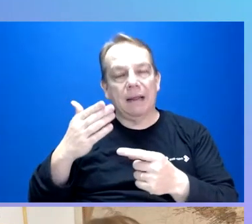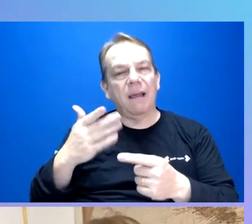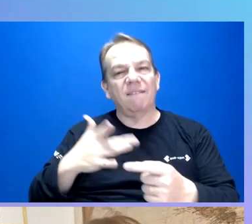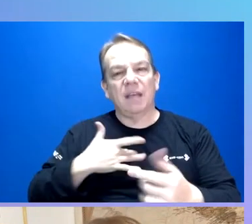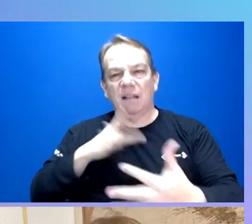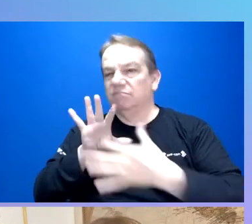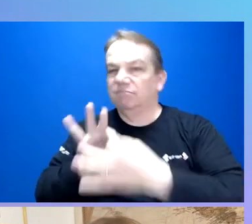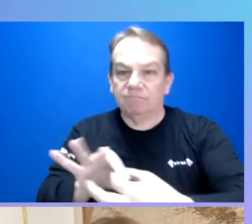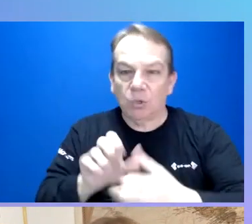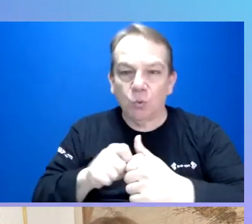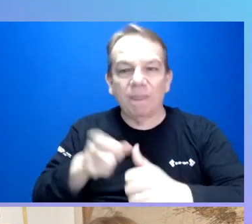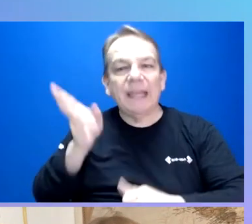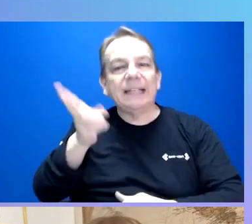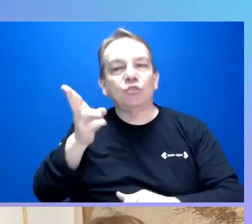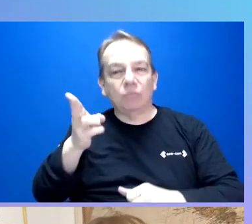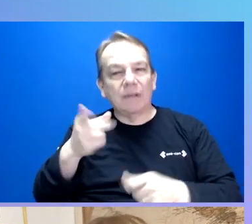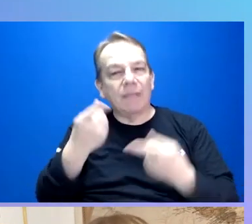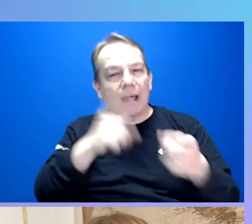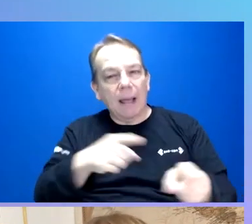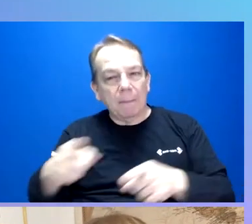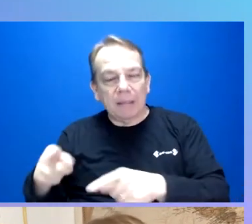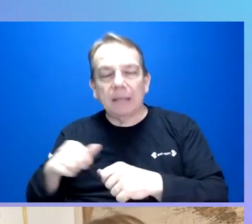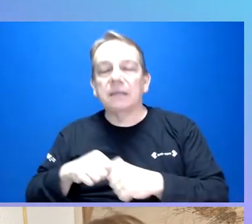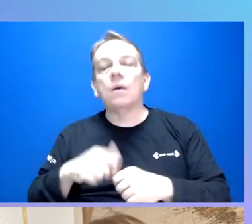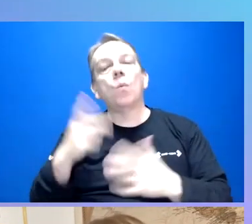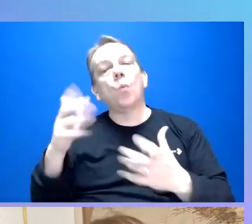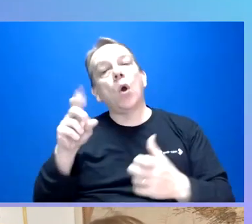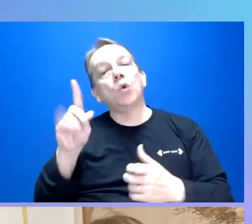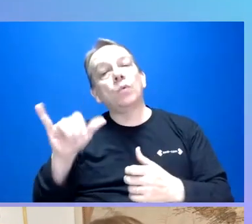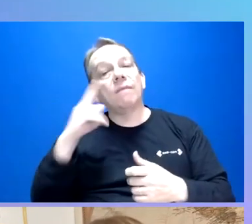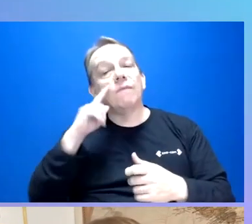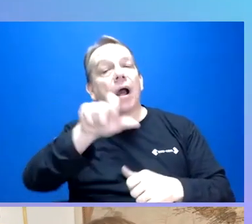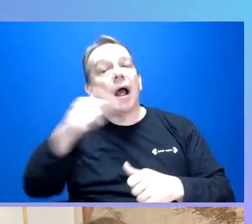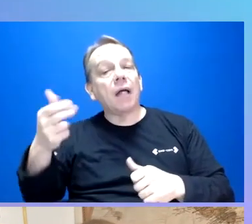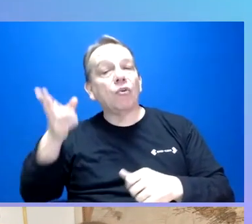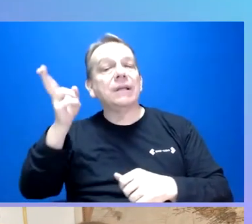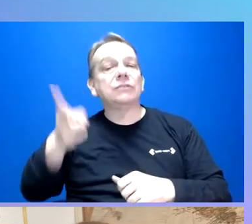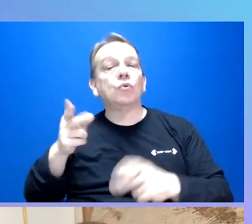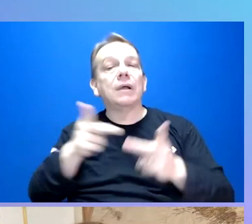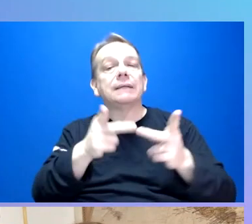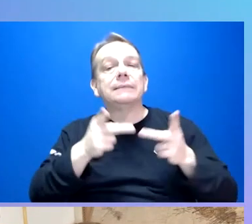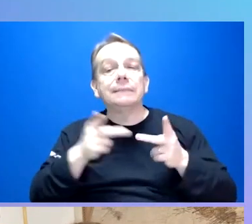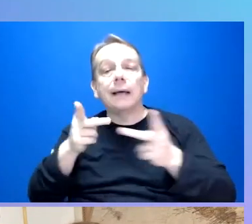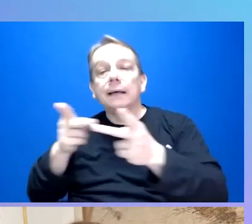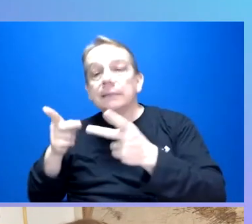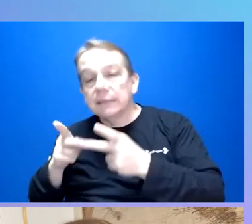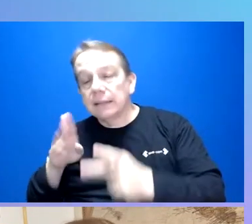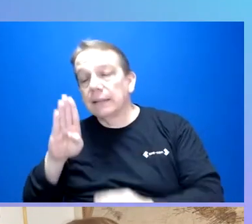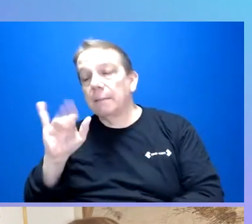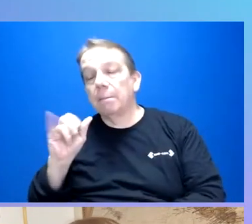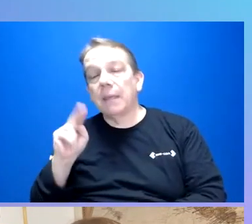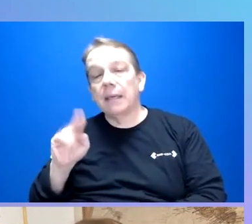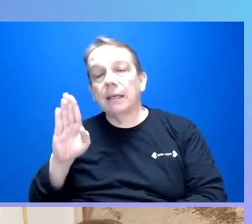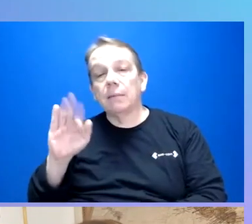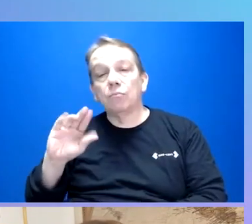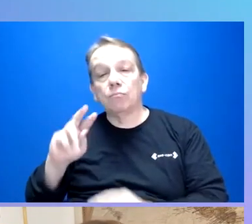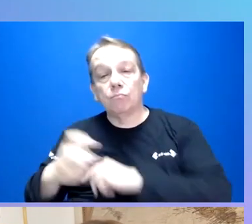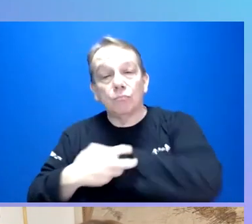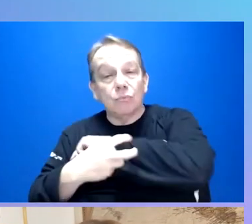its history. So we wanted to do that for other historical sites as well, including Bainbridge Island Historical